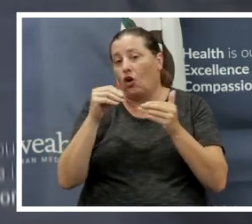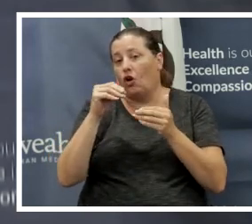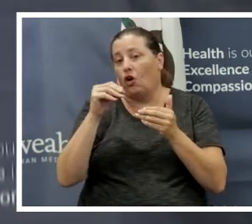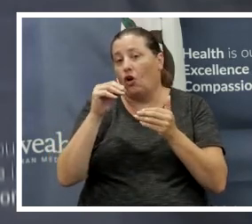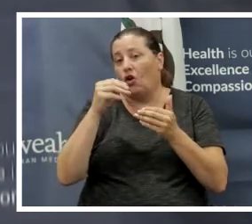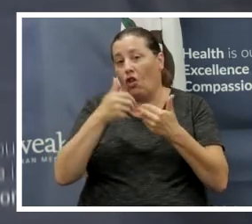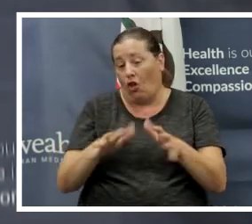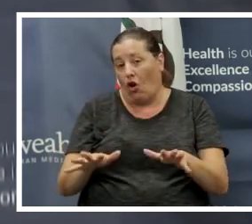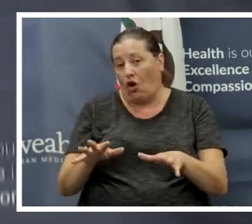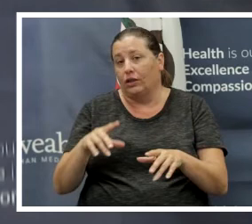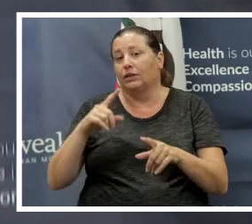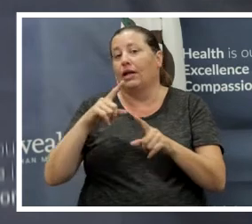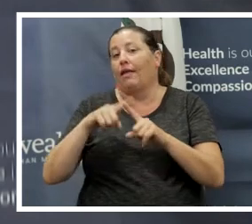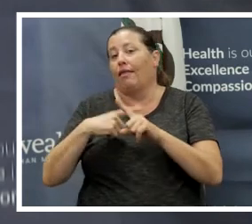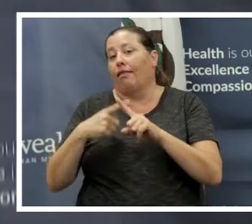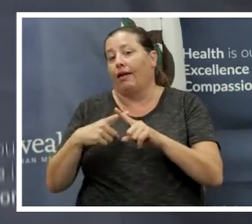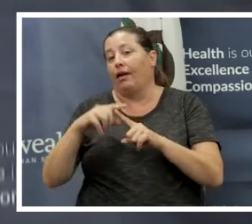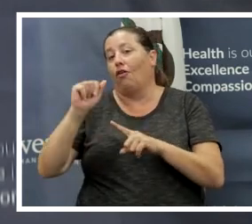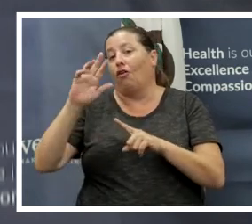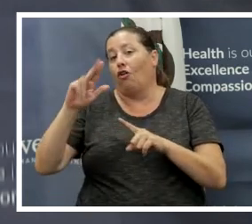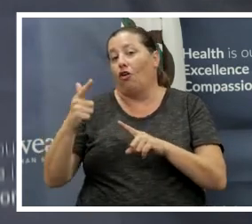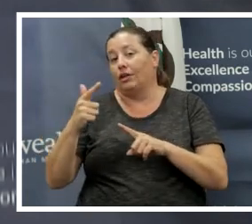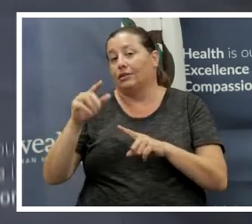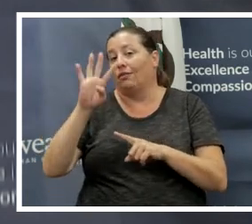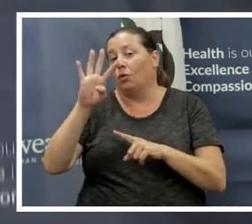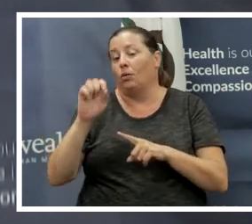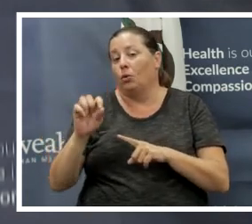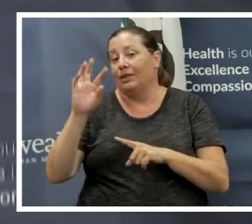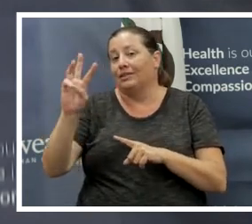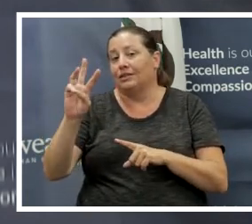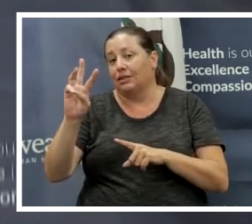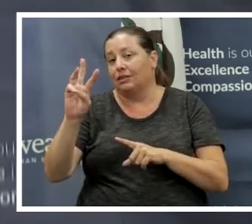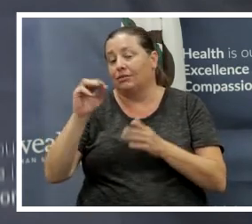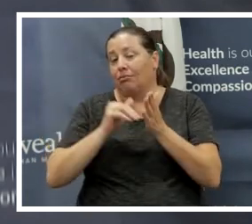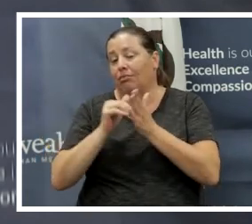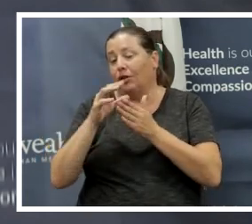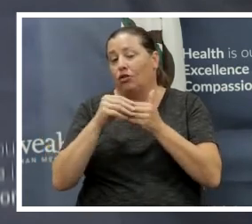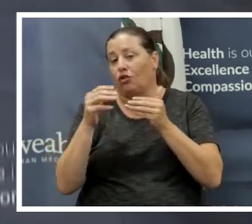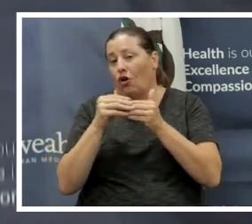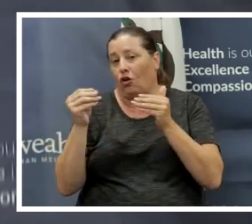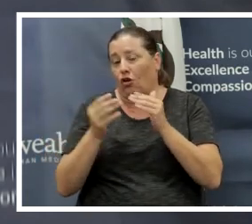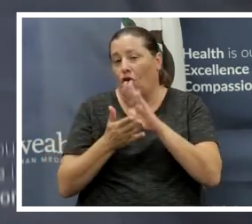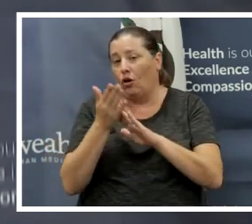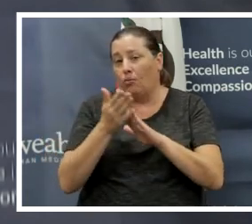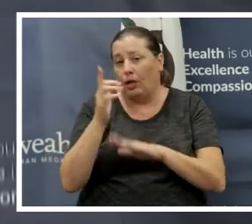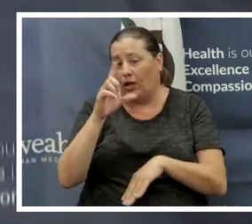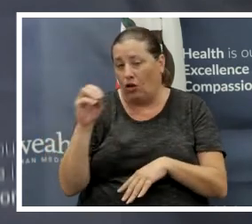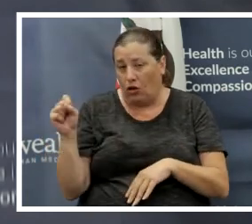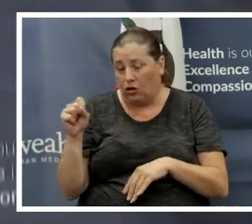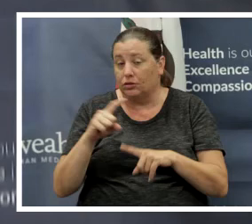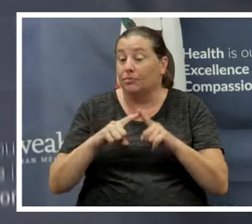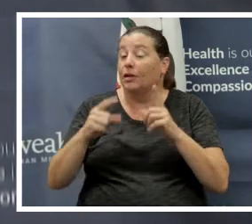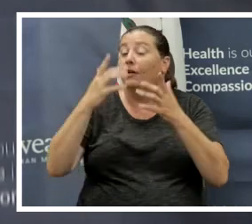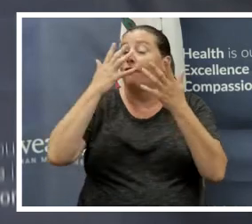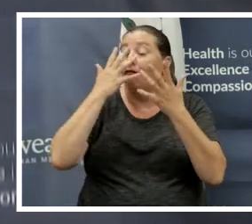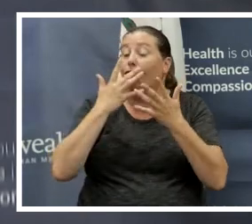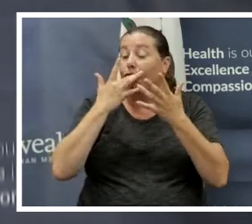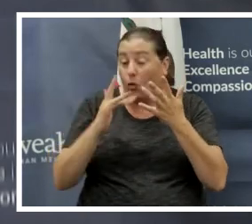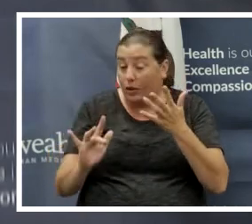$4.6 million operating loss in the month of August. But fortunately, again, we did